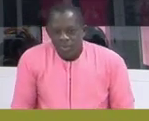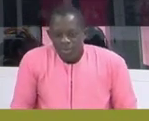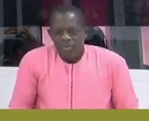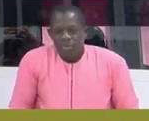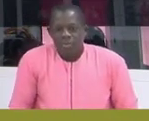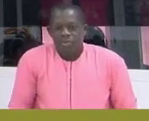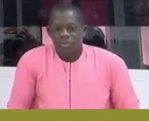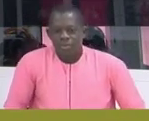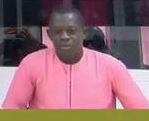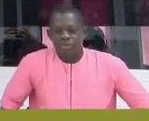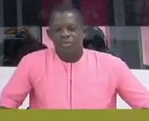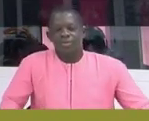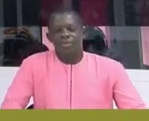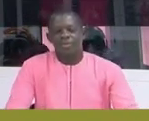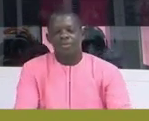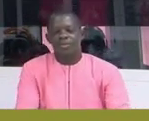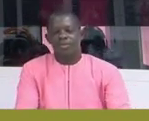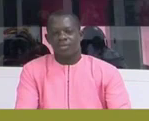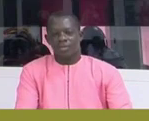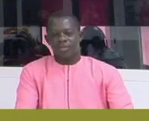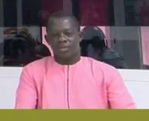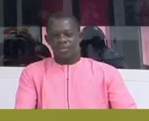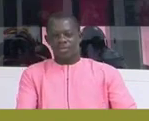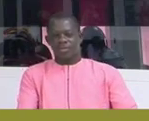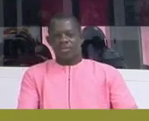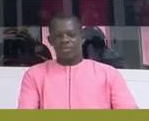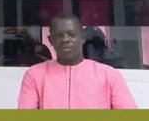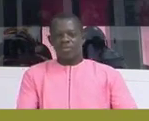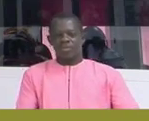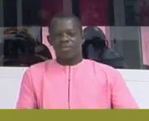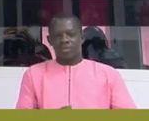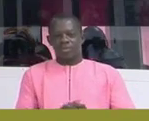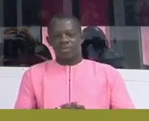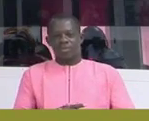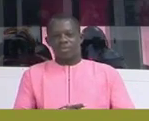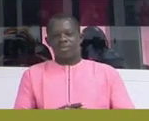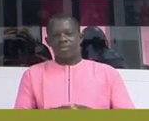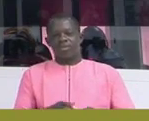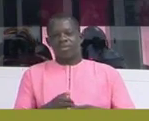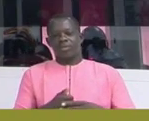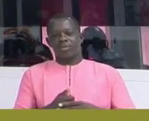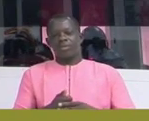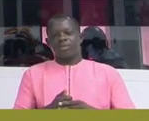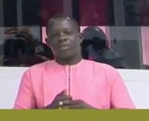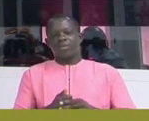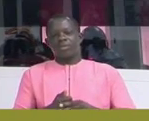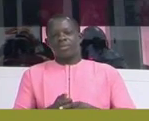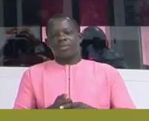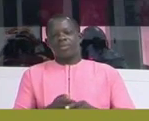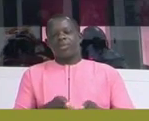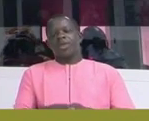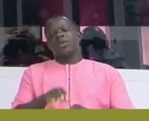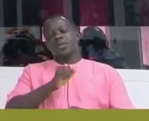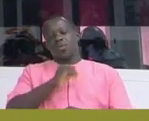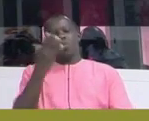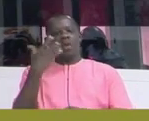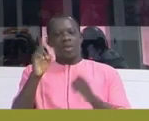continuously puts his hand on his head, rubbing his head, his hand on his head. He's very crafty.